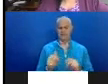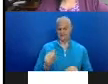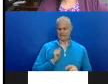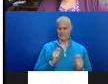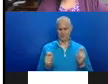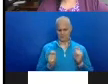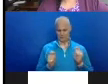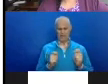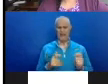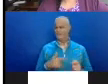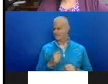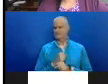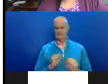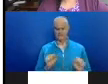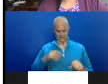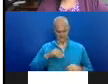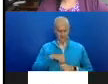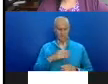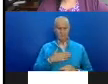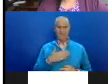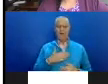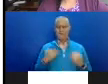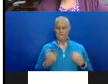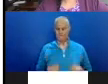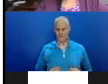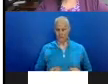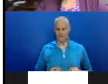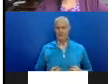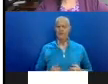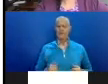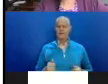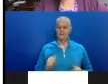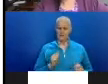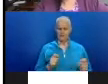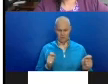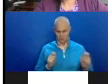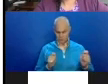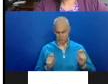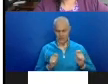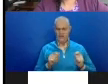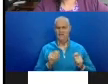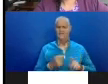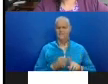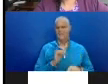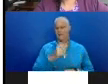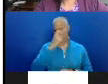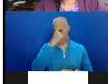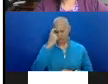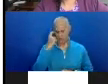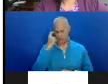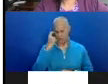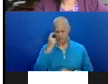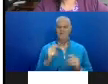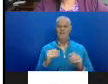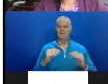actually feel safe in their bodies and can regulate those effects of trauma. So that's part of phase